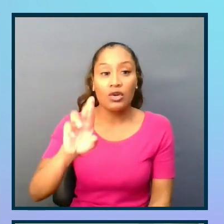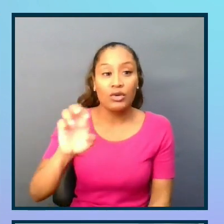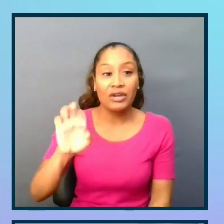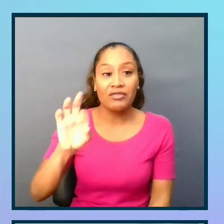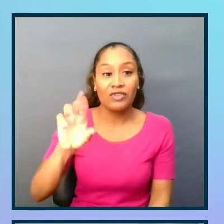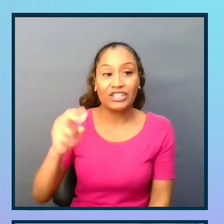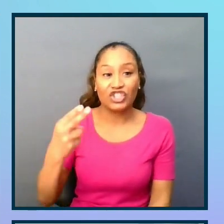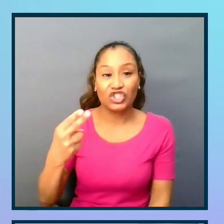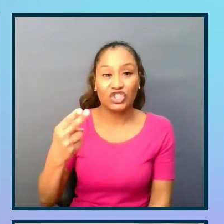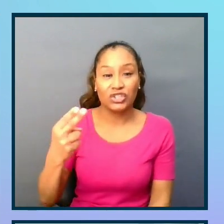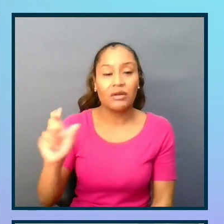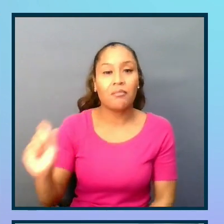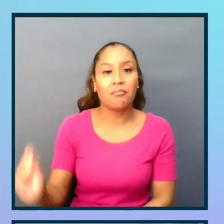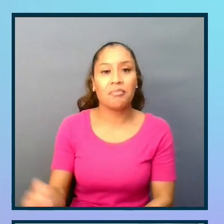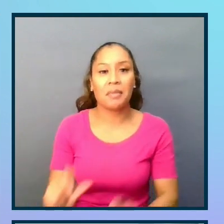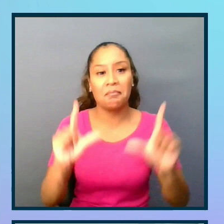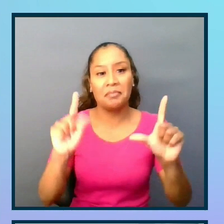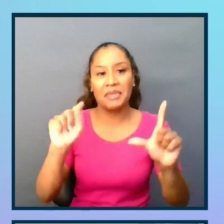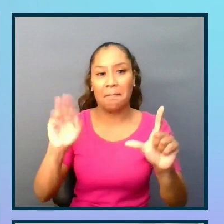up right here.